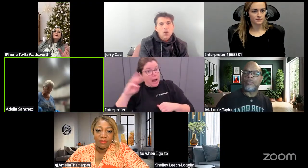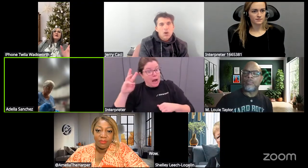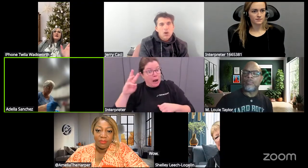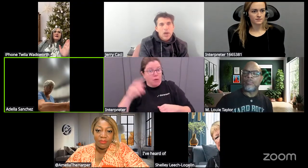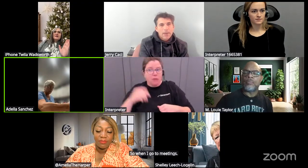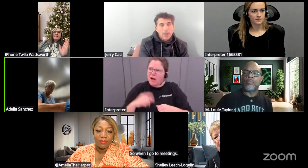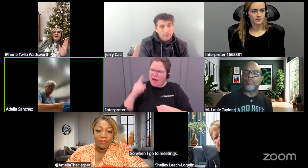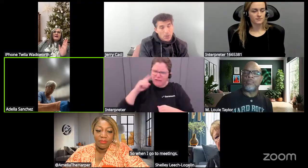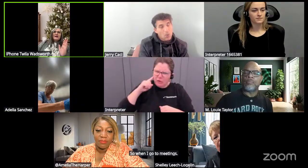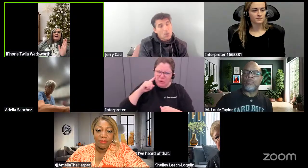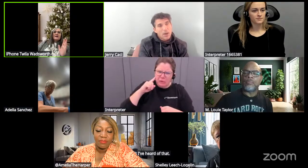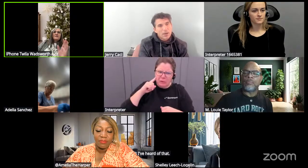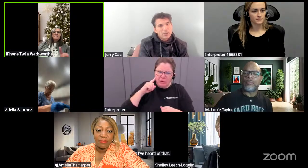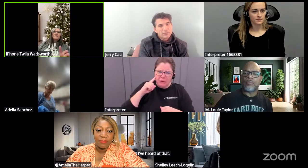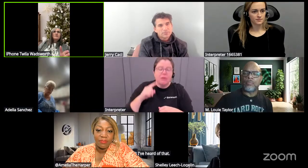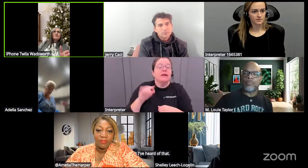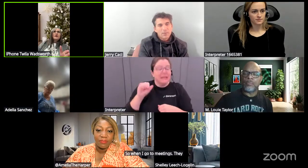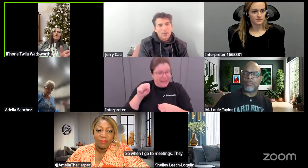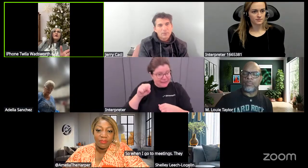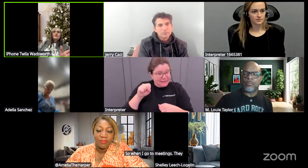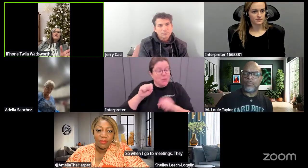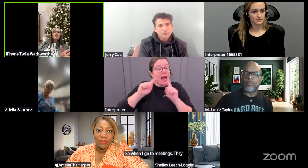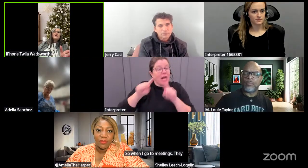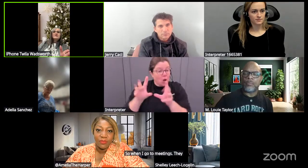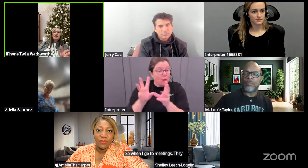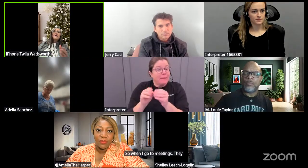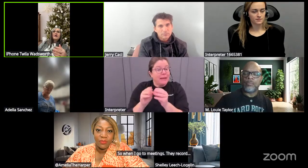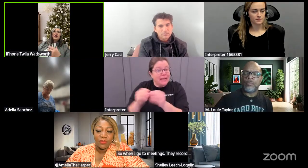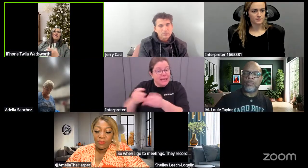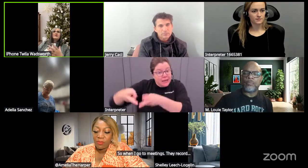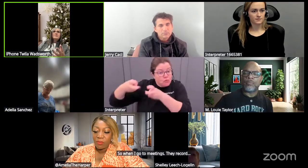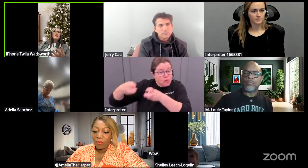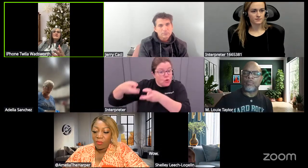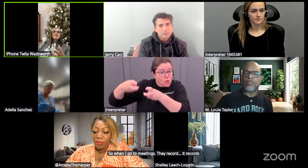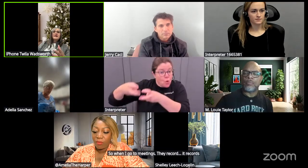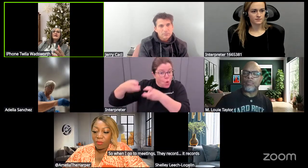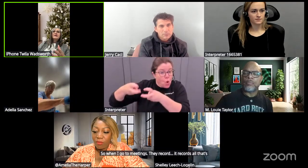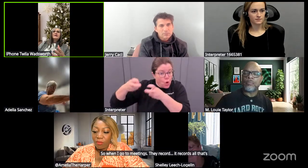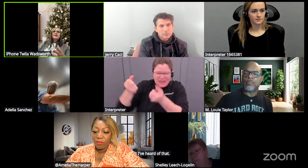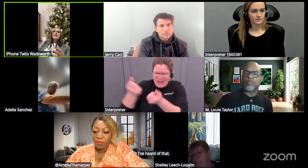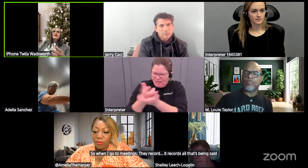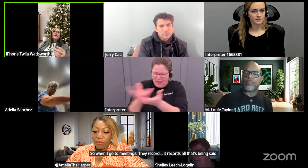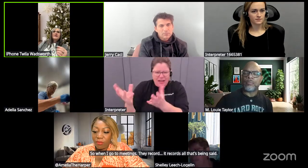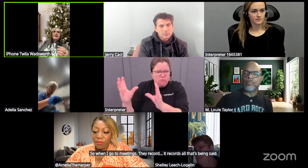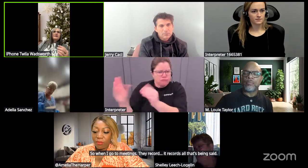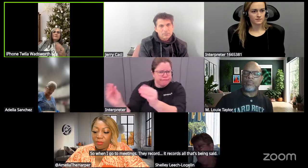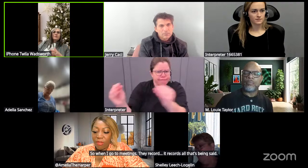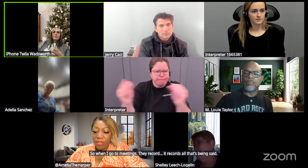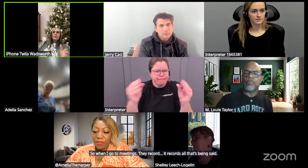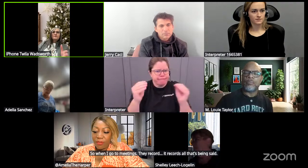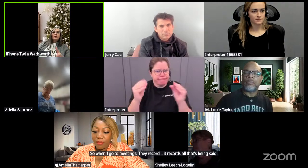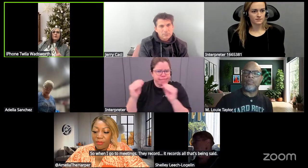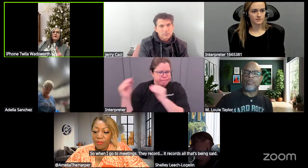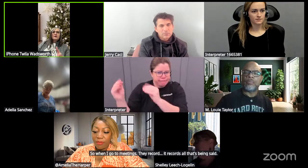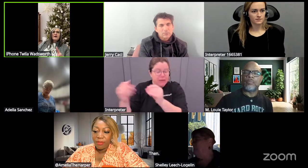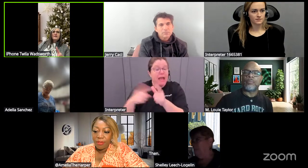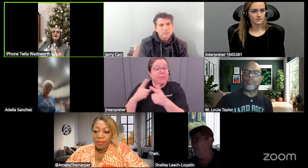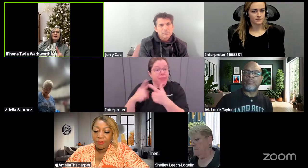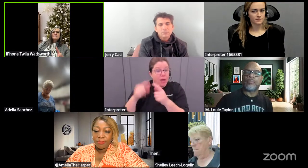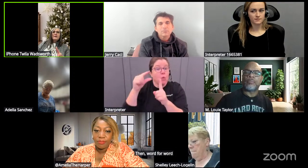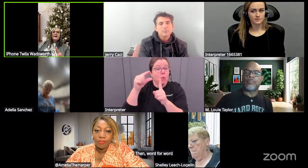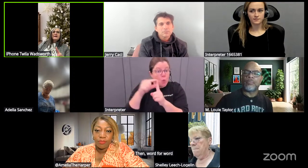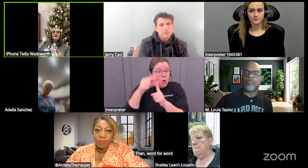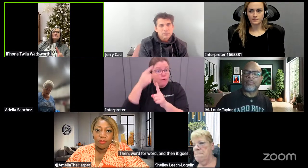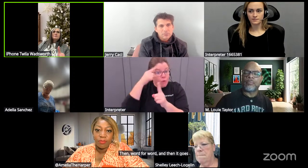that. they records all that's being said, then word for word, and then it